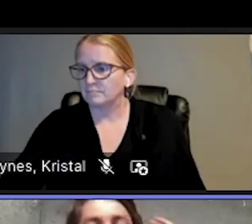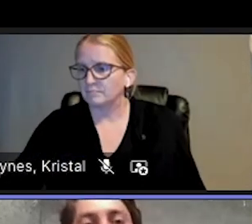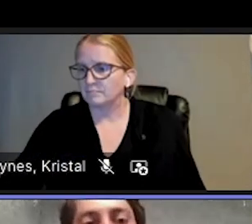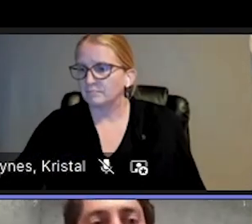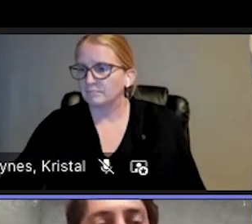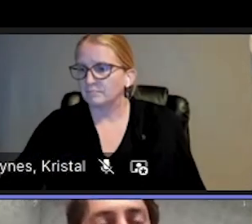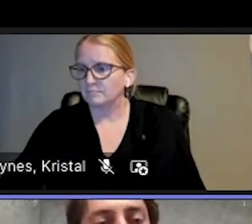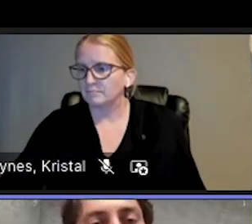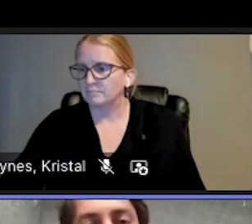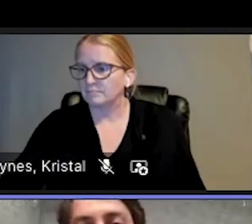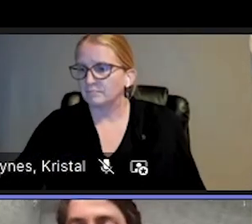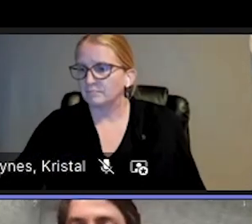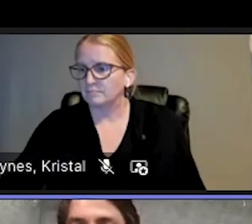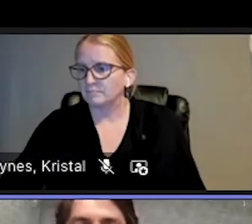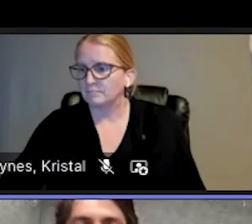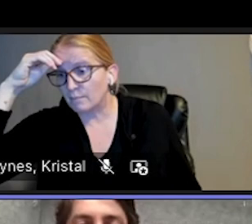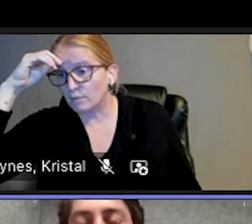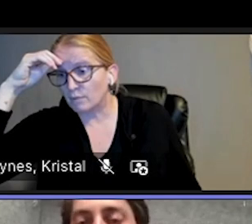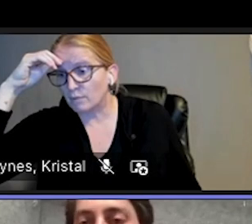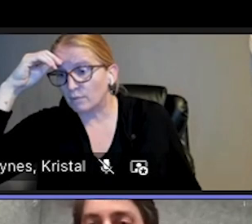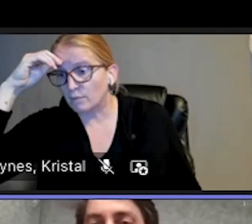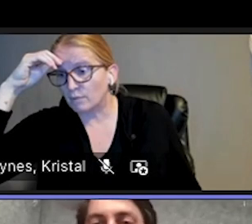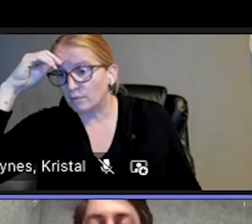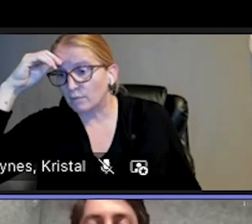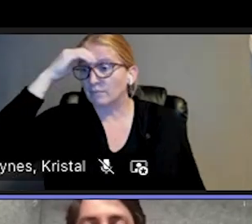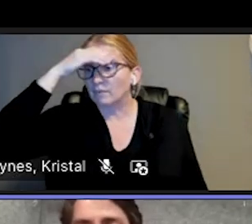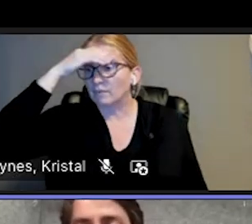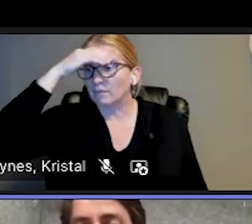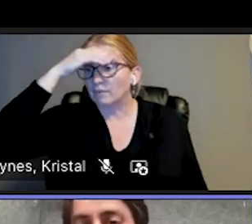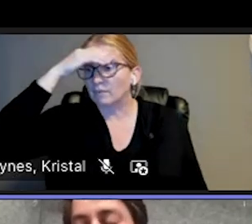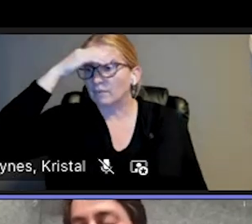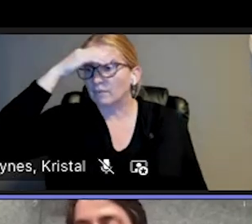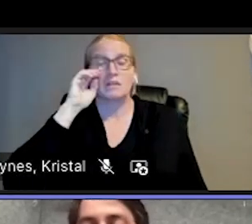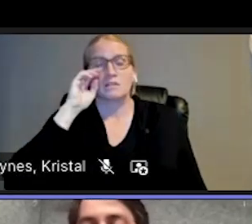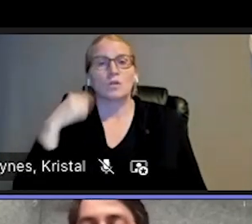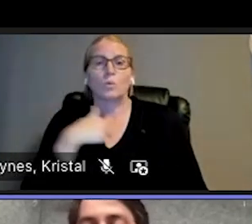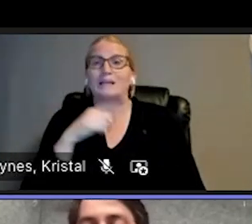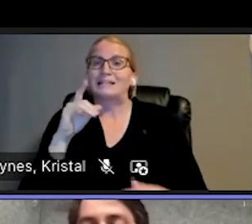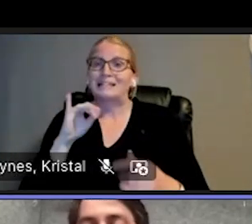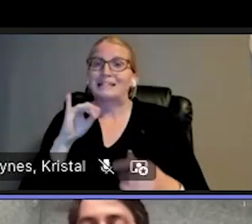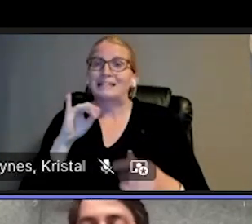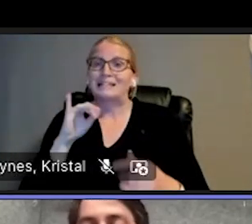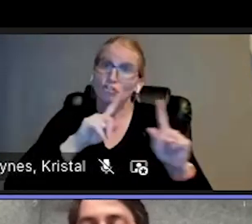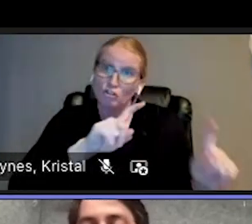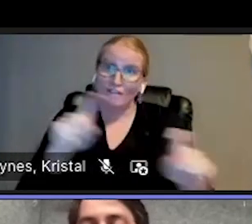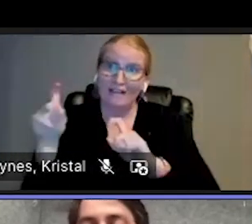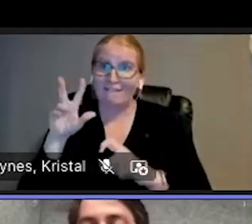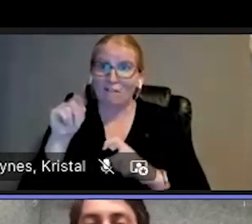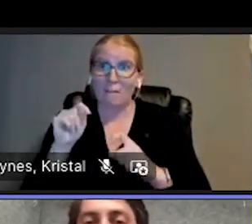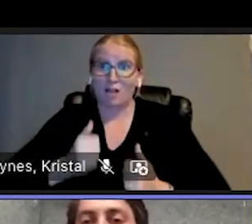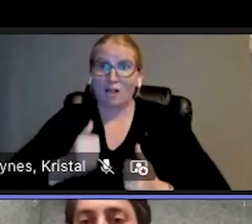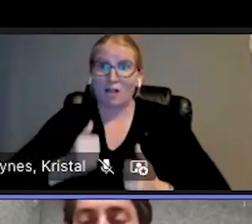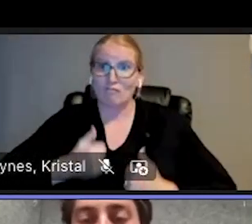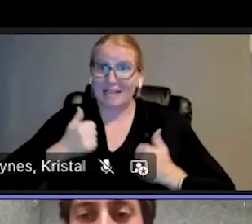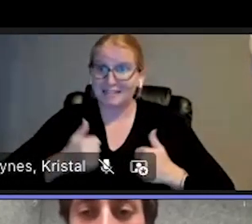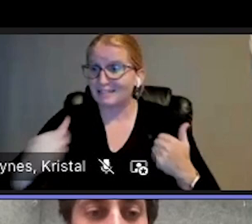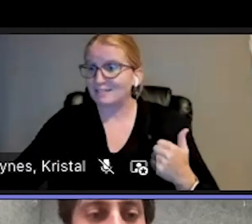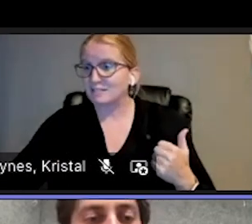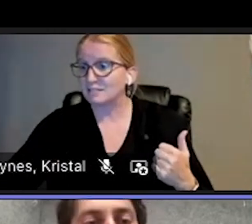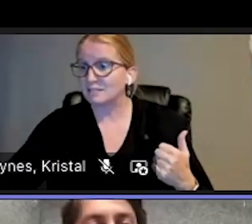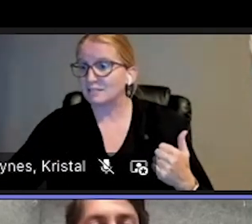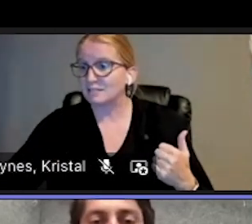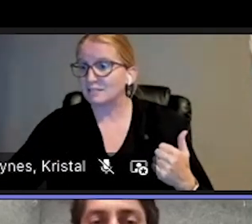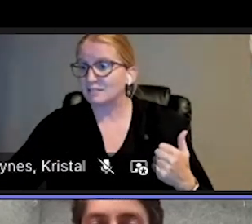survey of Vermont residents, again, focusing on some of the focus areas of this plan. We did online surveys of different